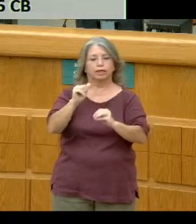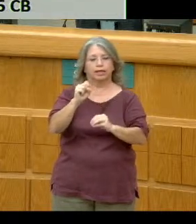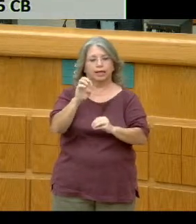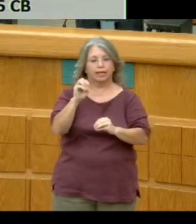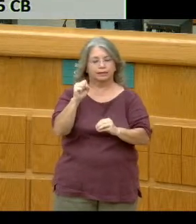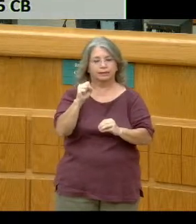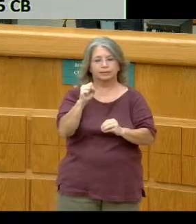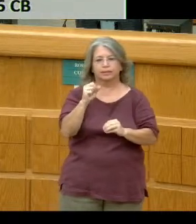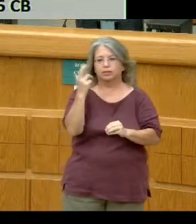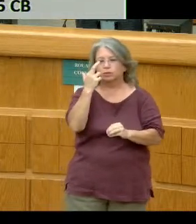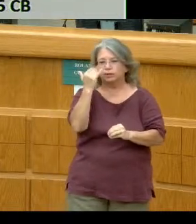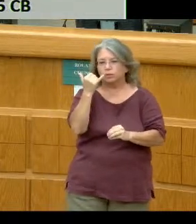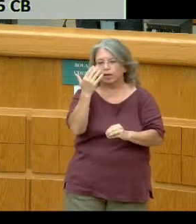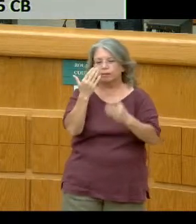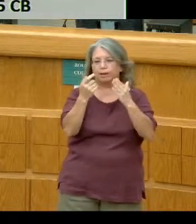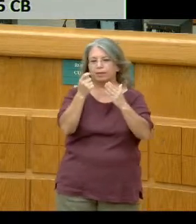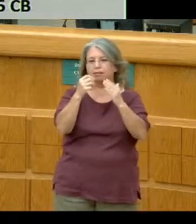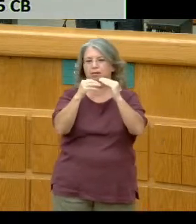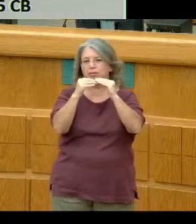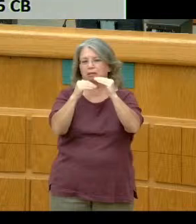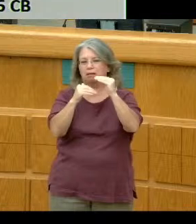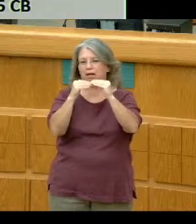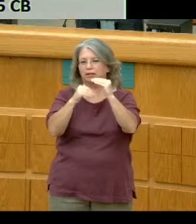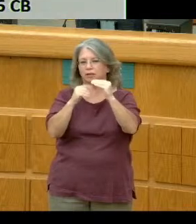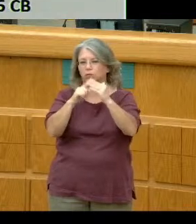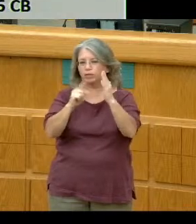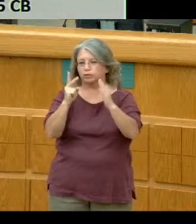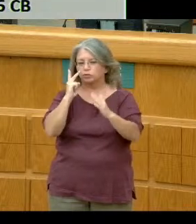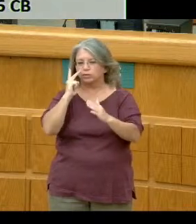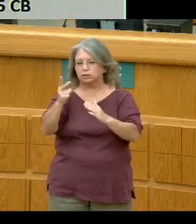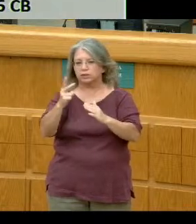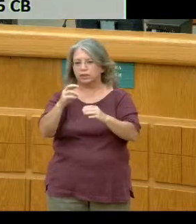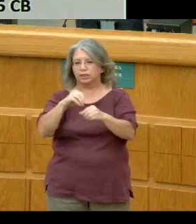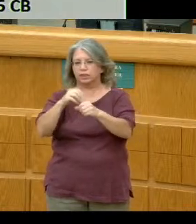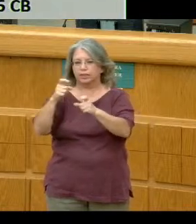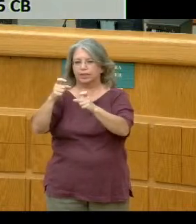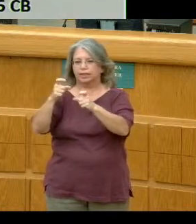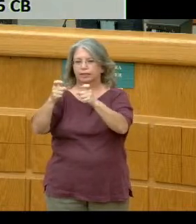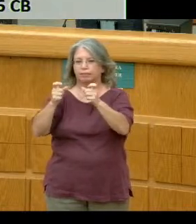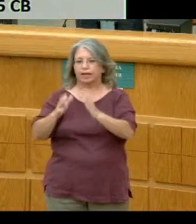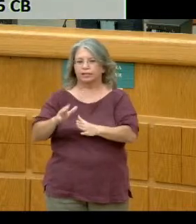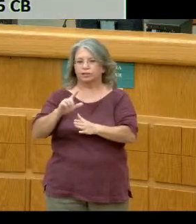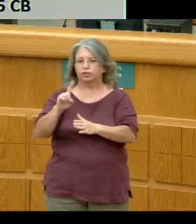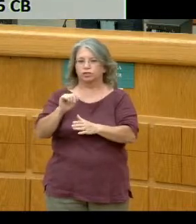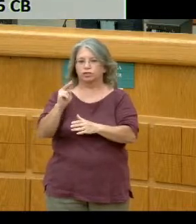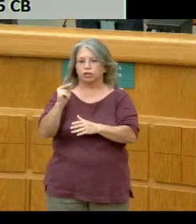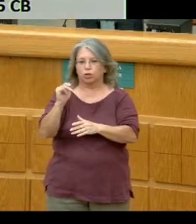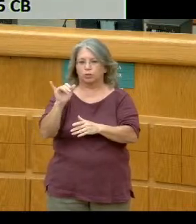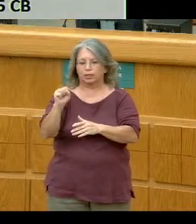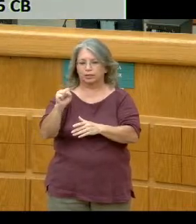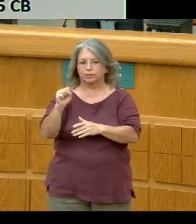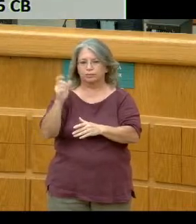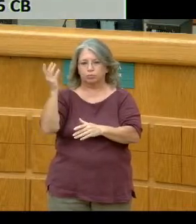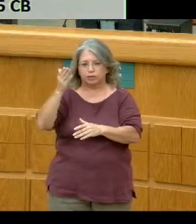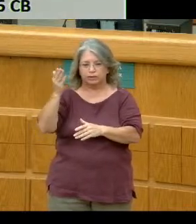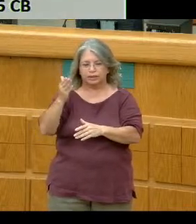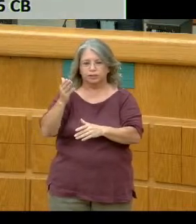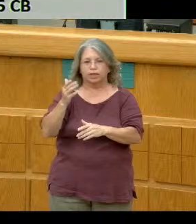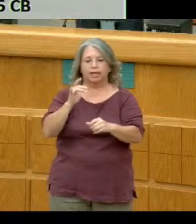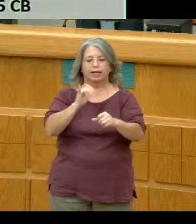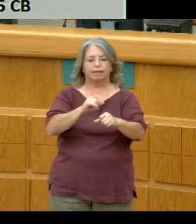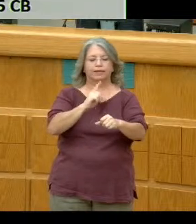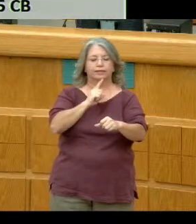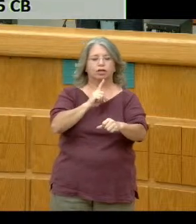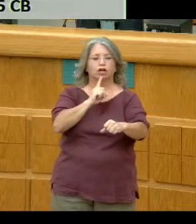pretty close or maybe even lower in some cases than what you saw in Manager Zanoni's presentation is that these are confirmed, not